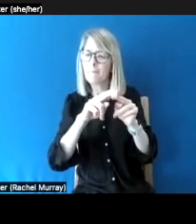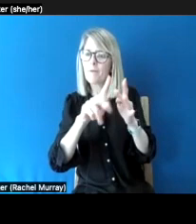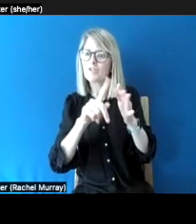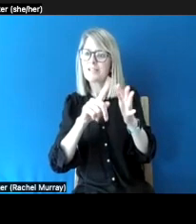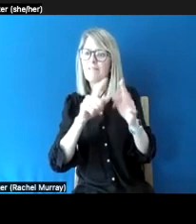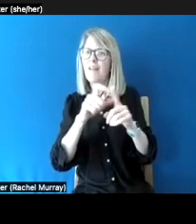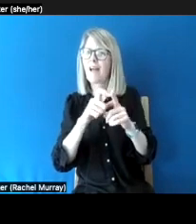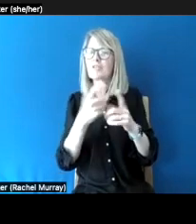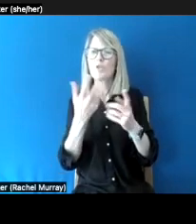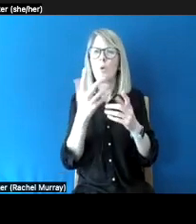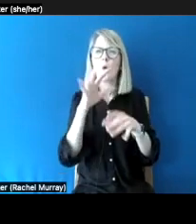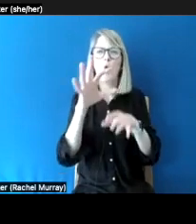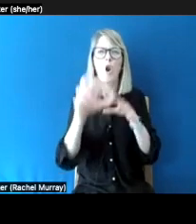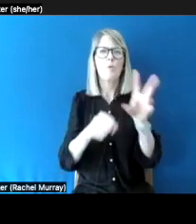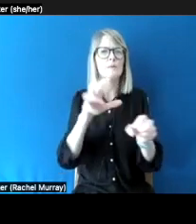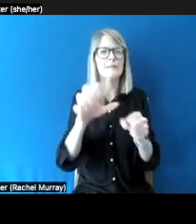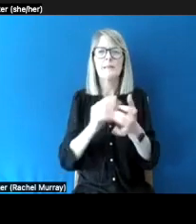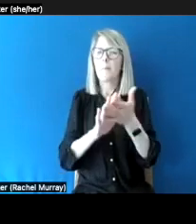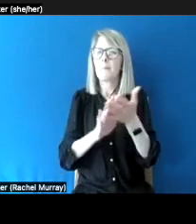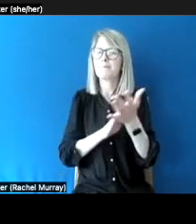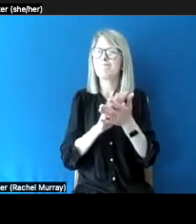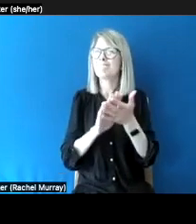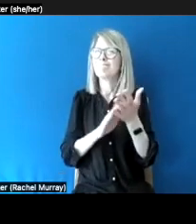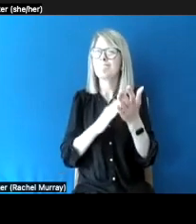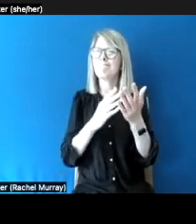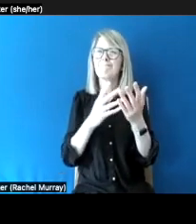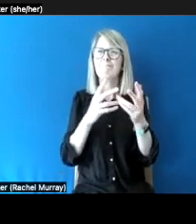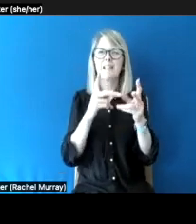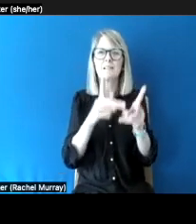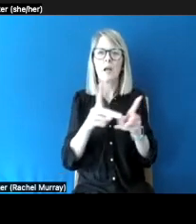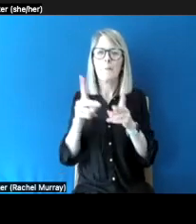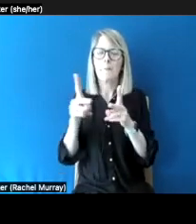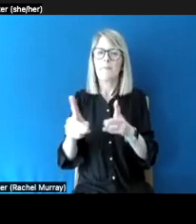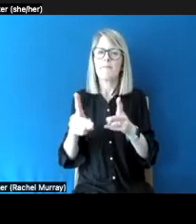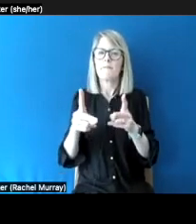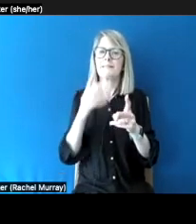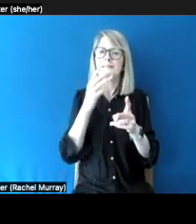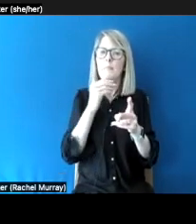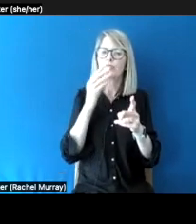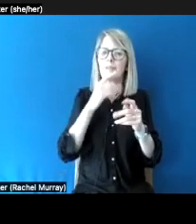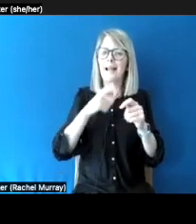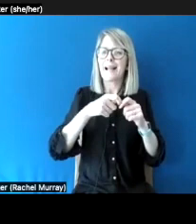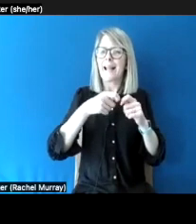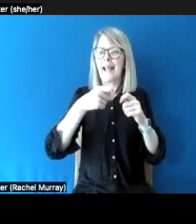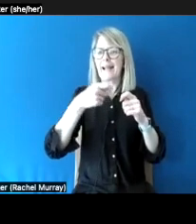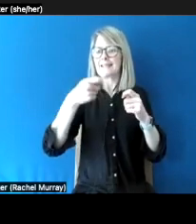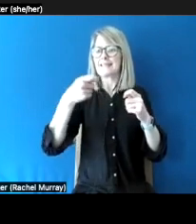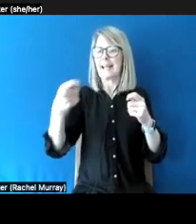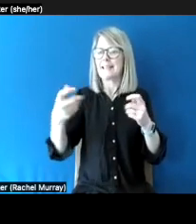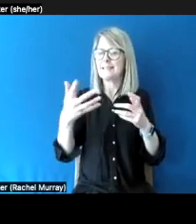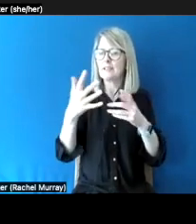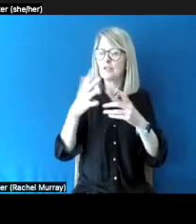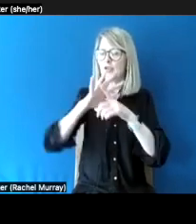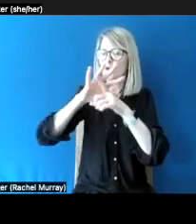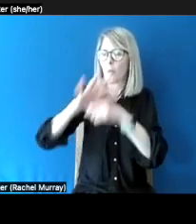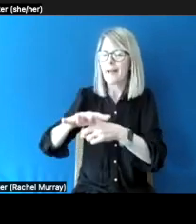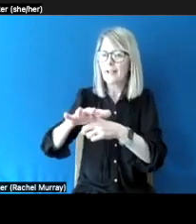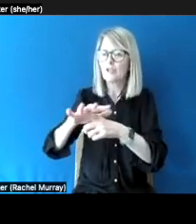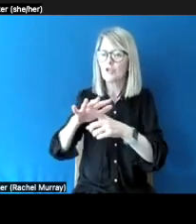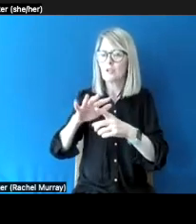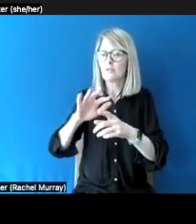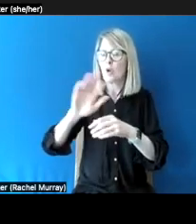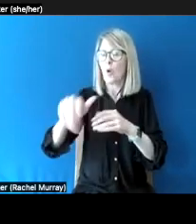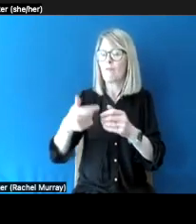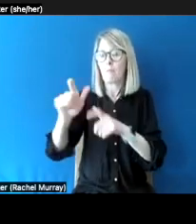of temporally extended domination by people over other people, and as